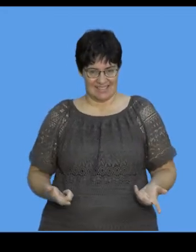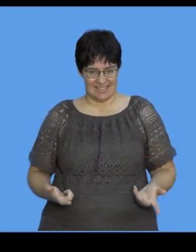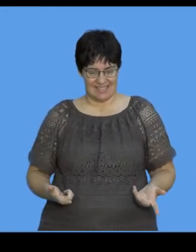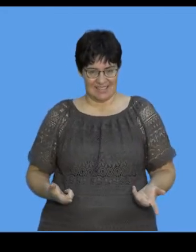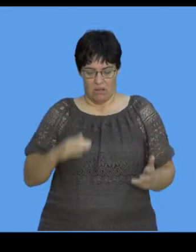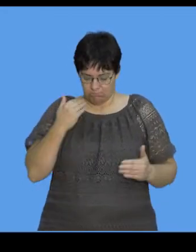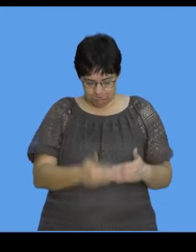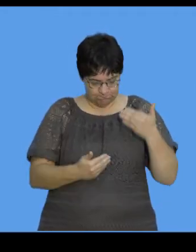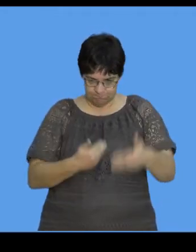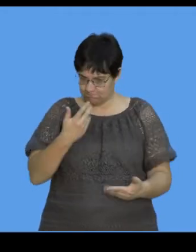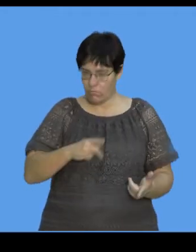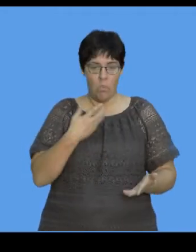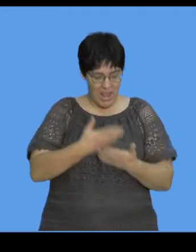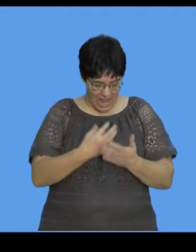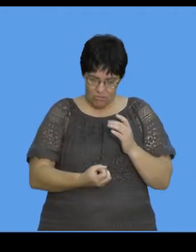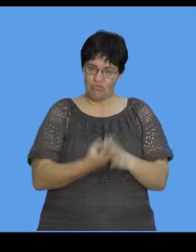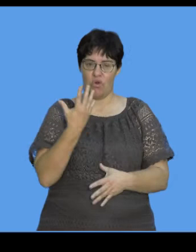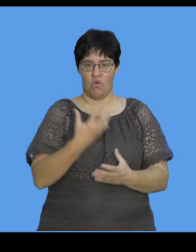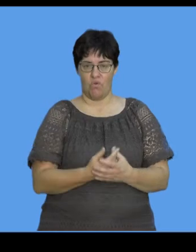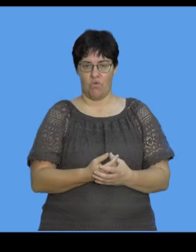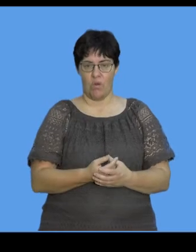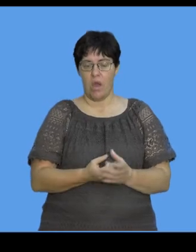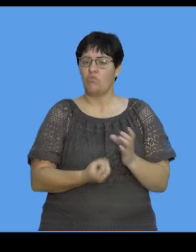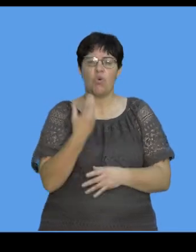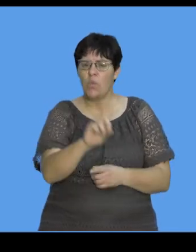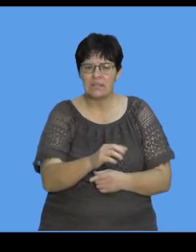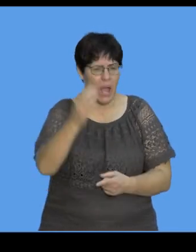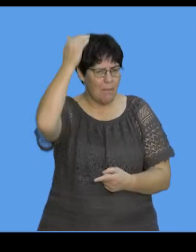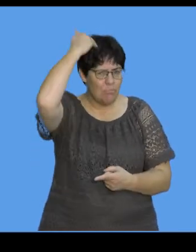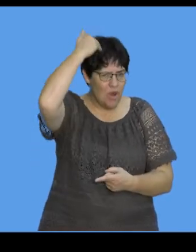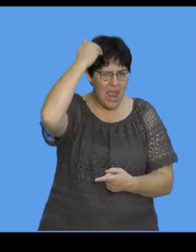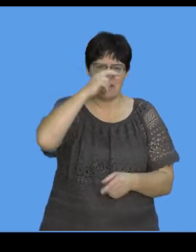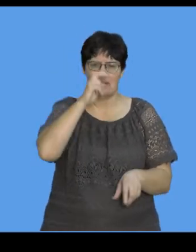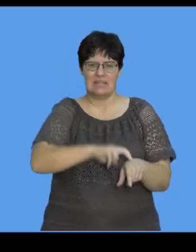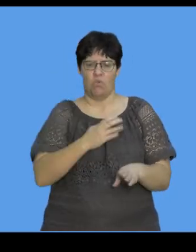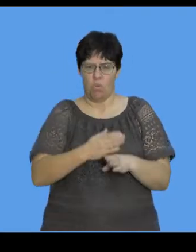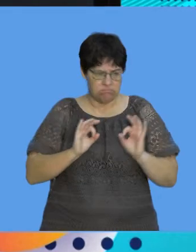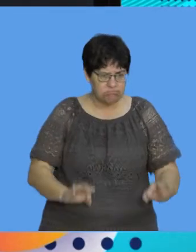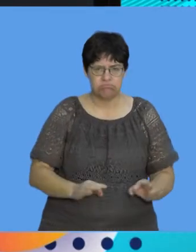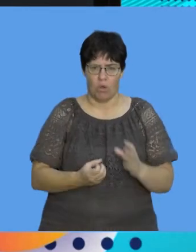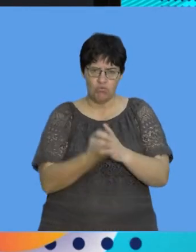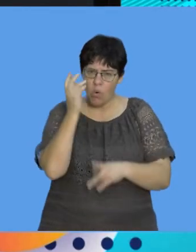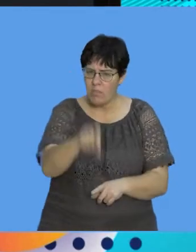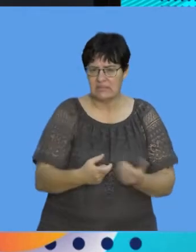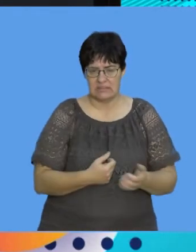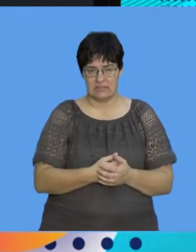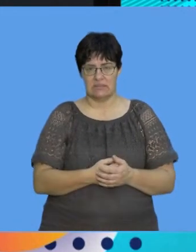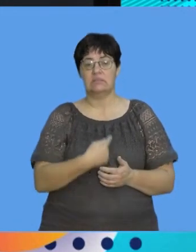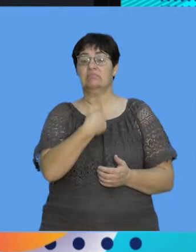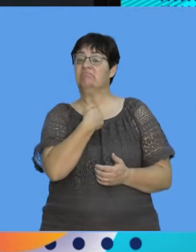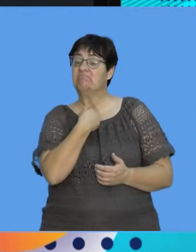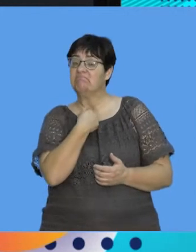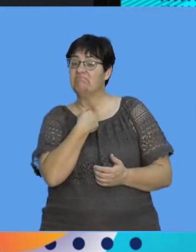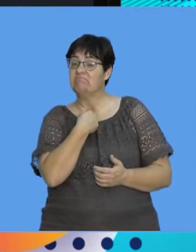in order to grow. What must grow? The brain needs to grow. The brain needs to function. So if this